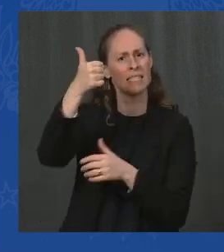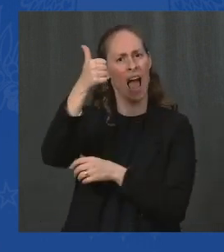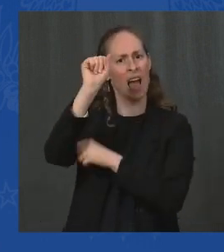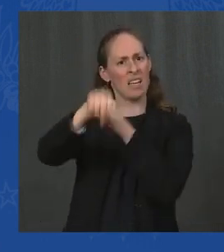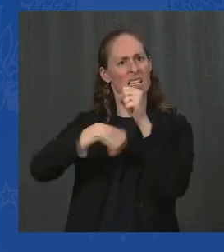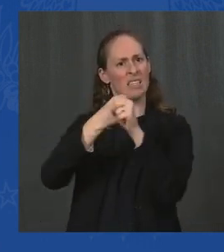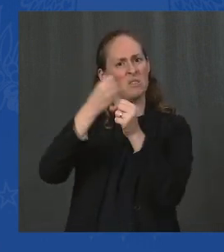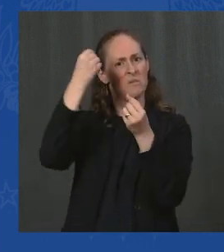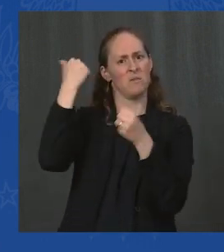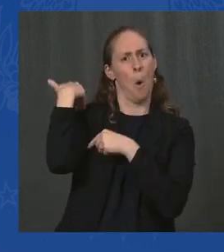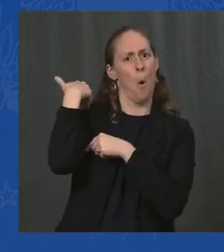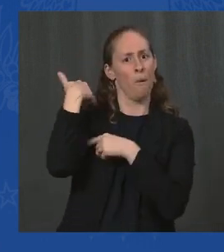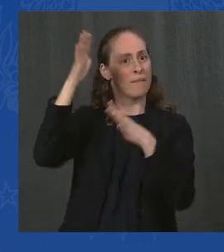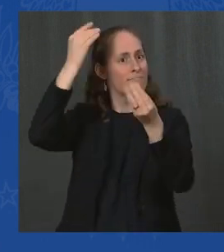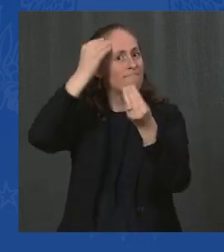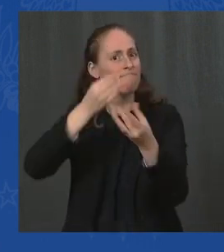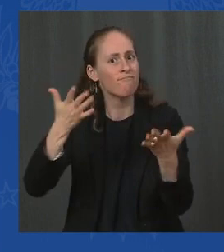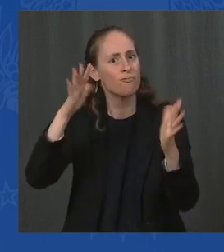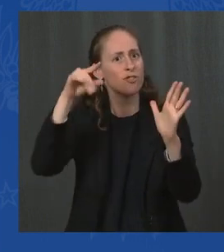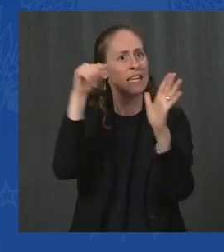Then we stayed for another decade.